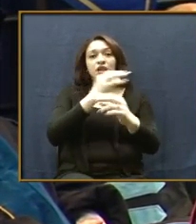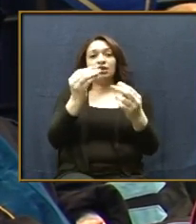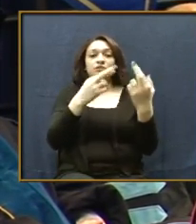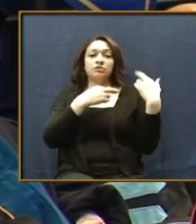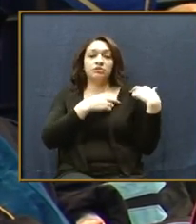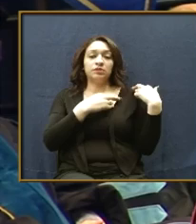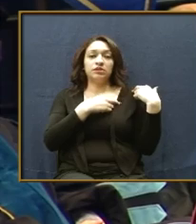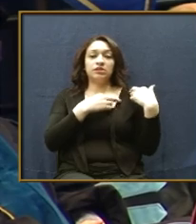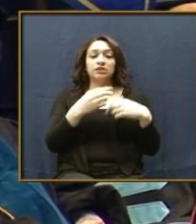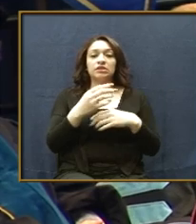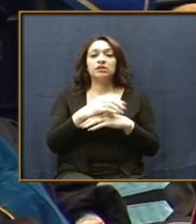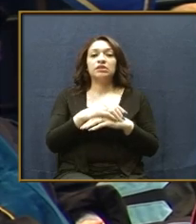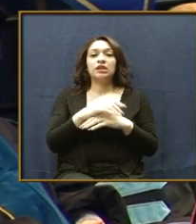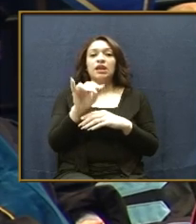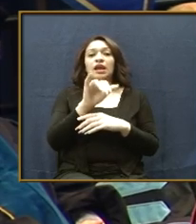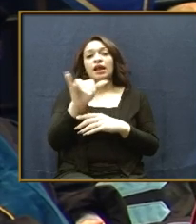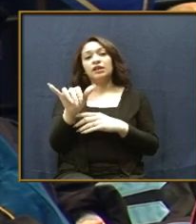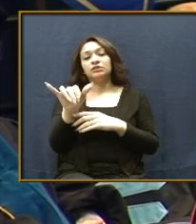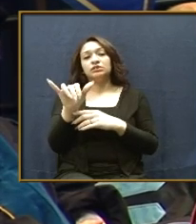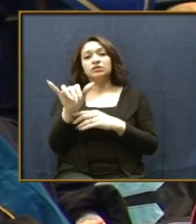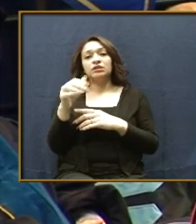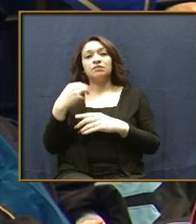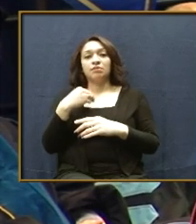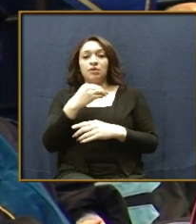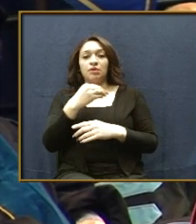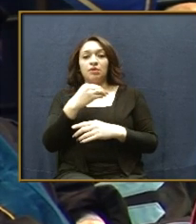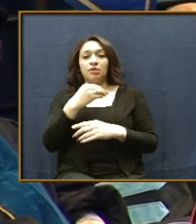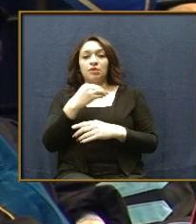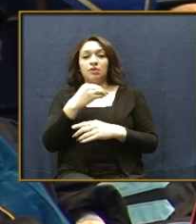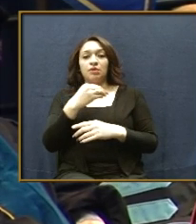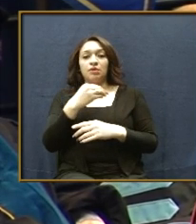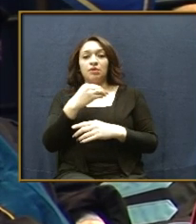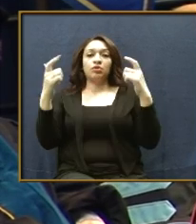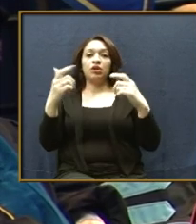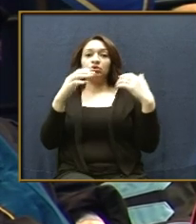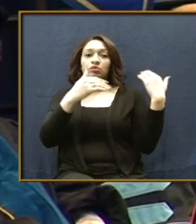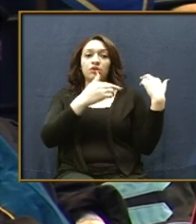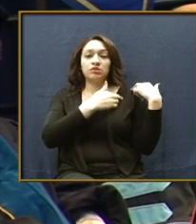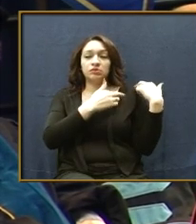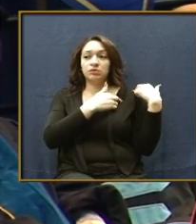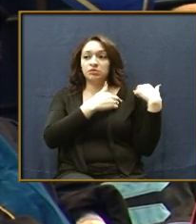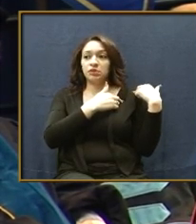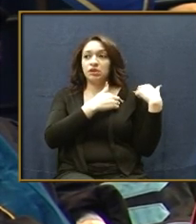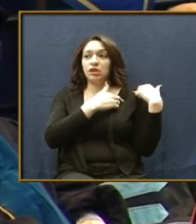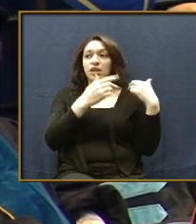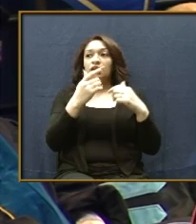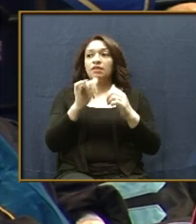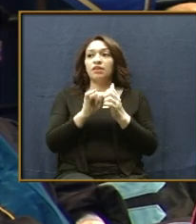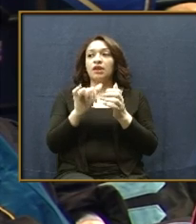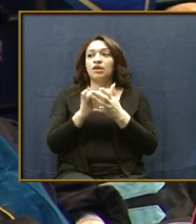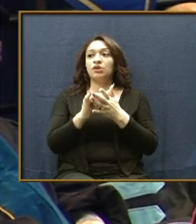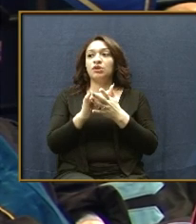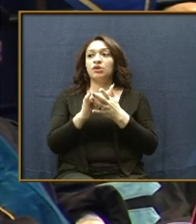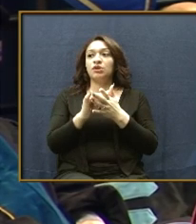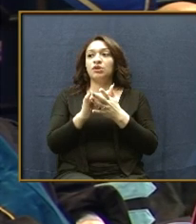responsibilities. As an alumni, you have a great responsibility. ASU continues its upward